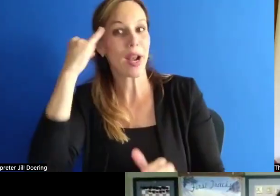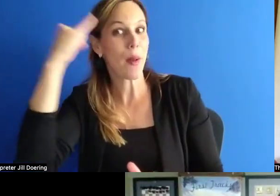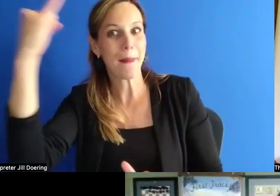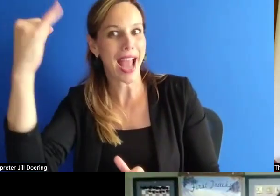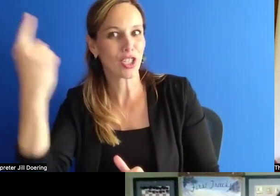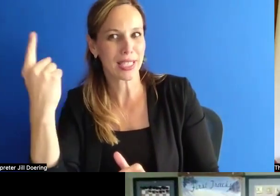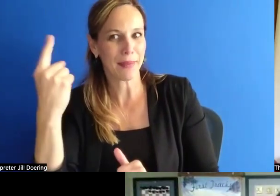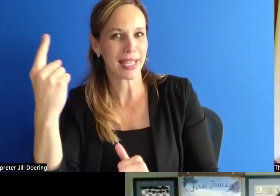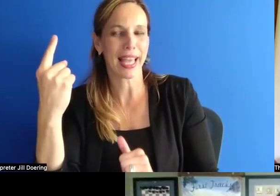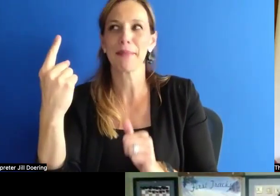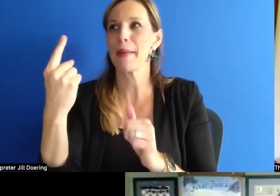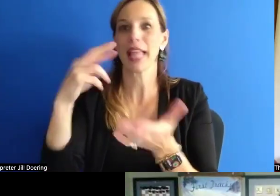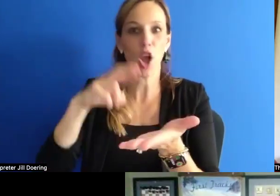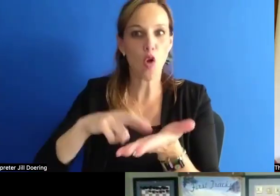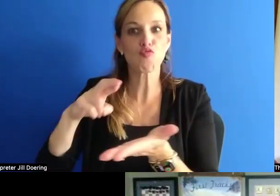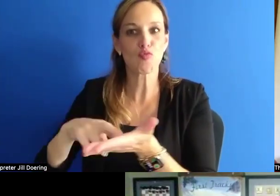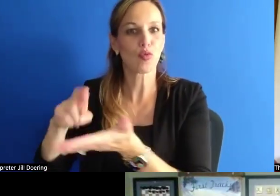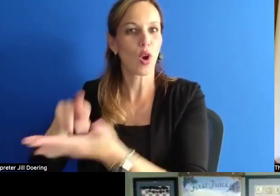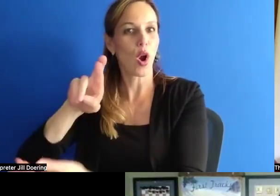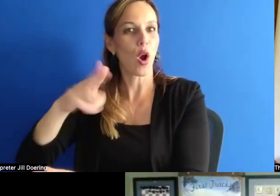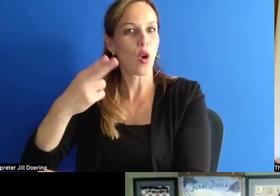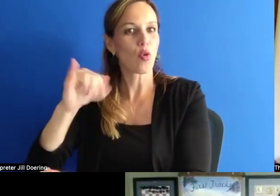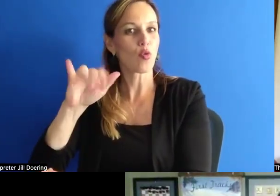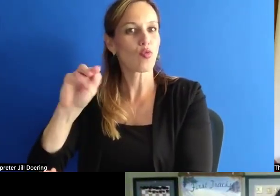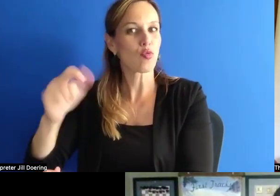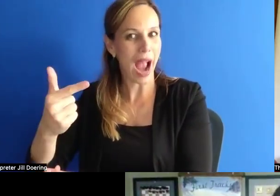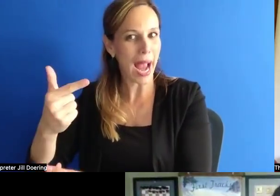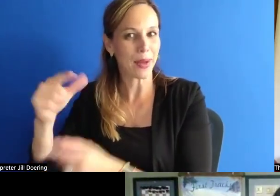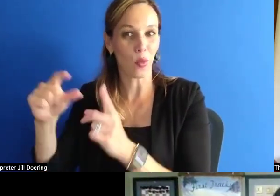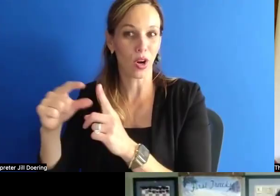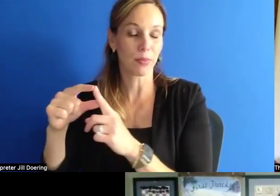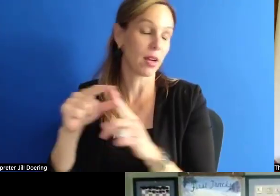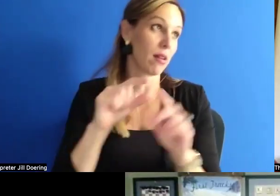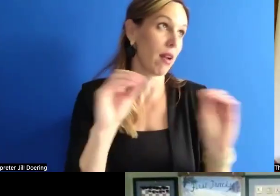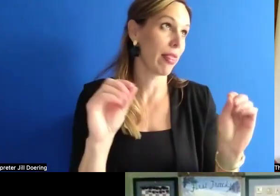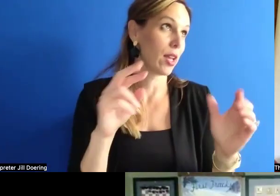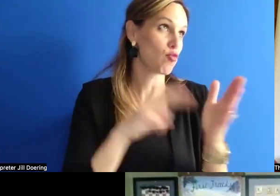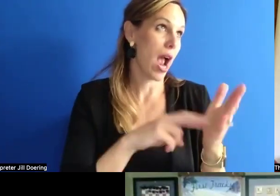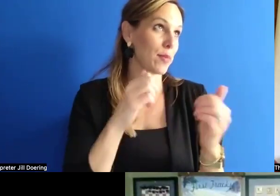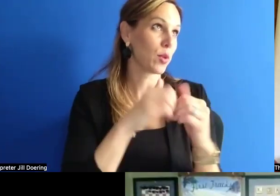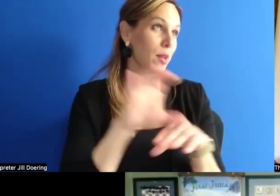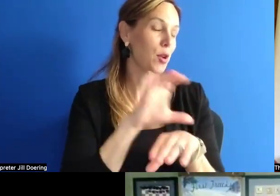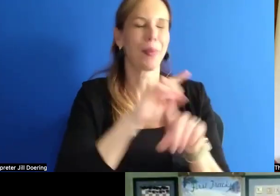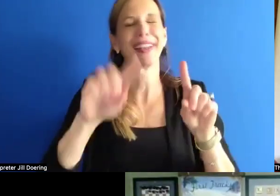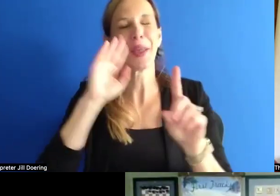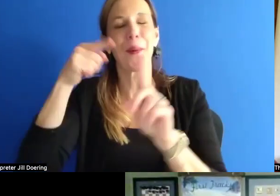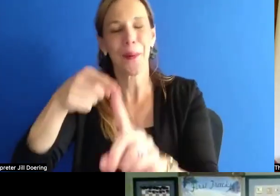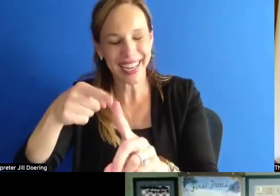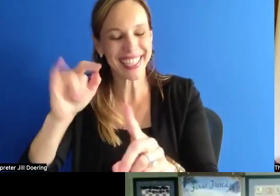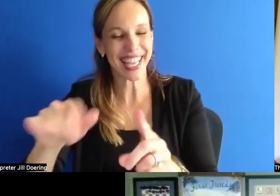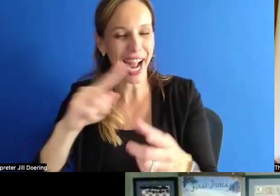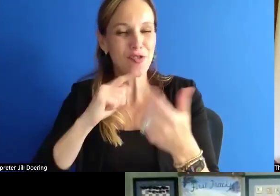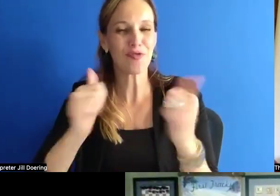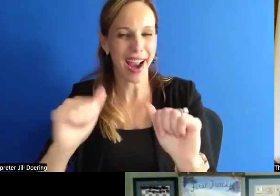something. Rhyming words help a lot. So nothing rhymes with computer. So I don't know. But the point is that I have a lot of